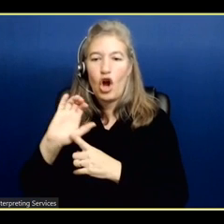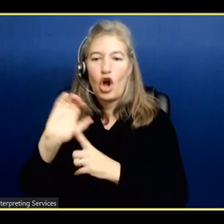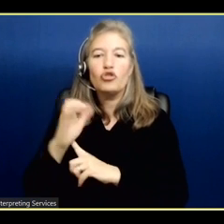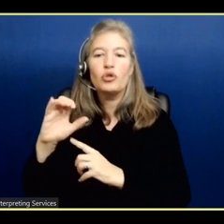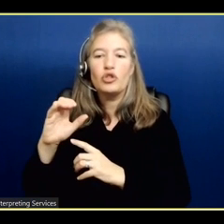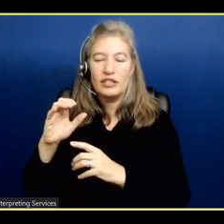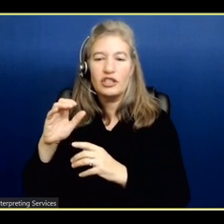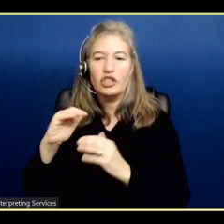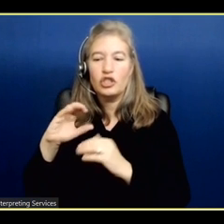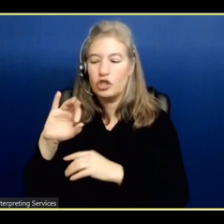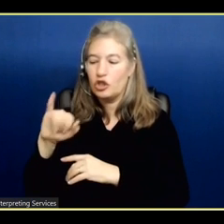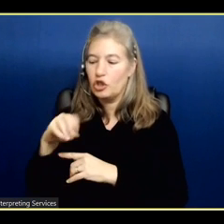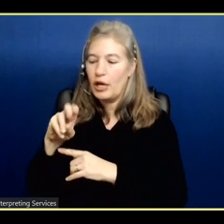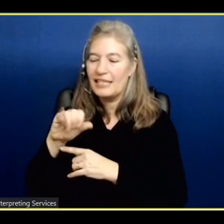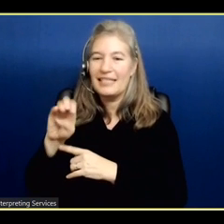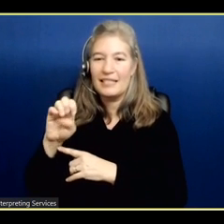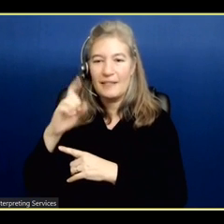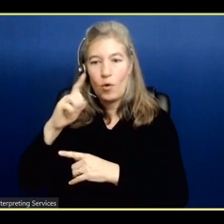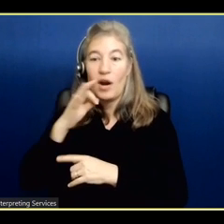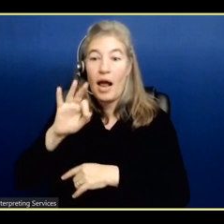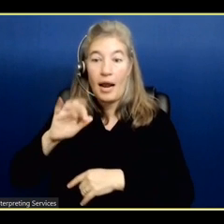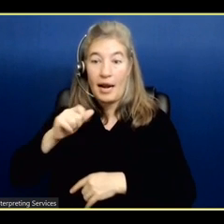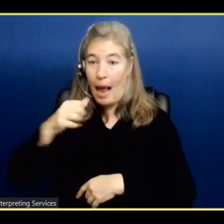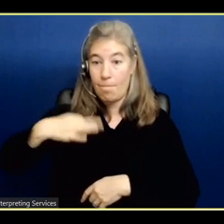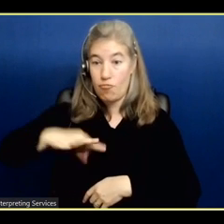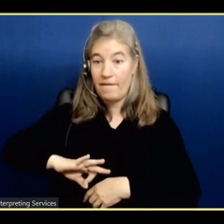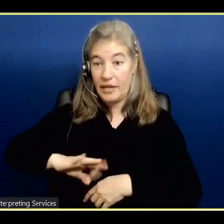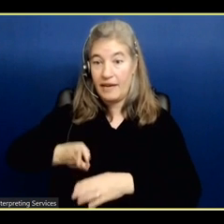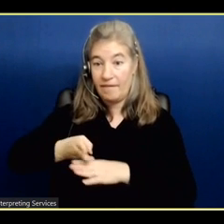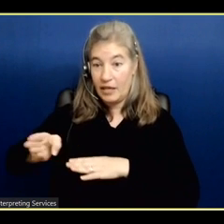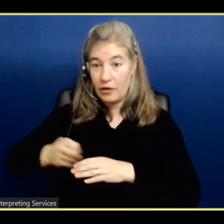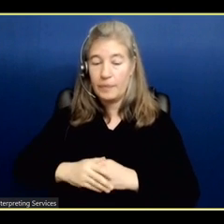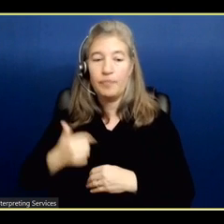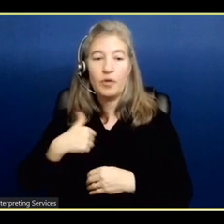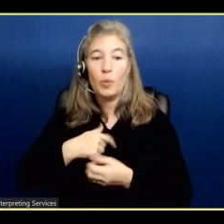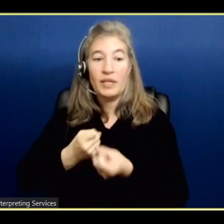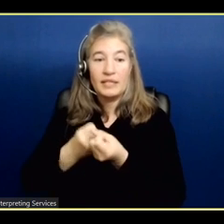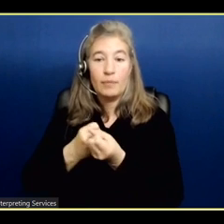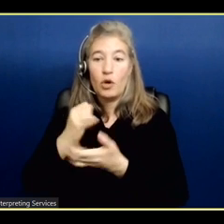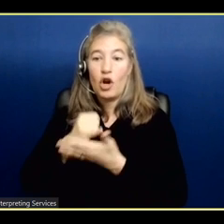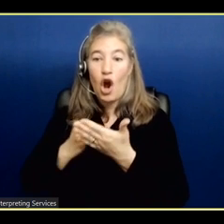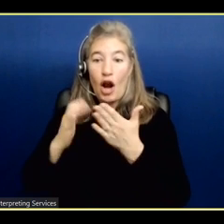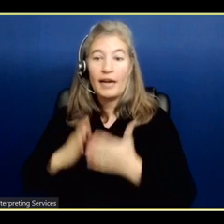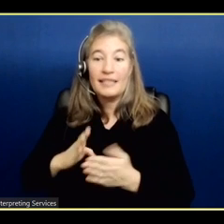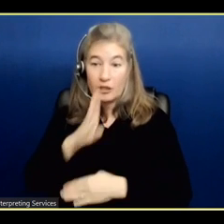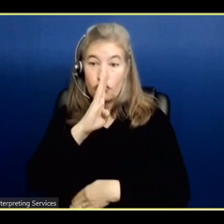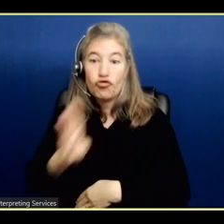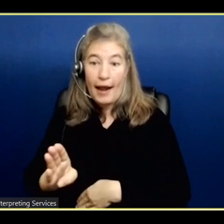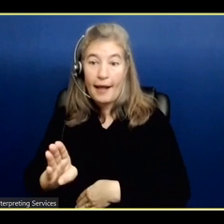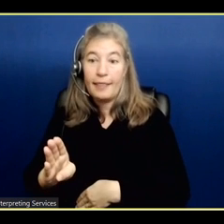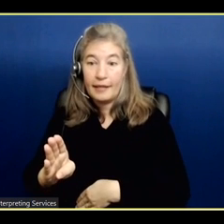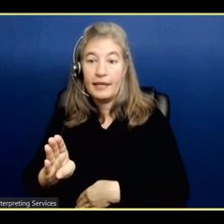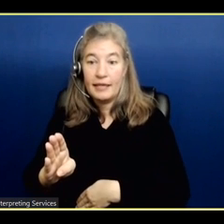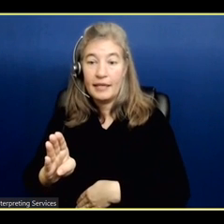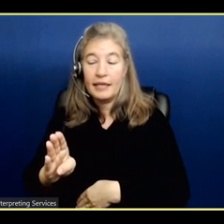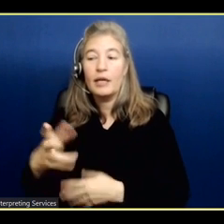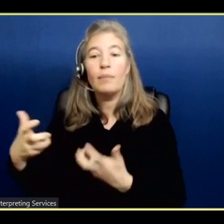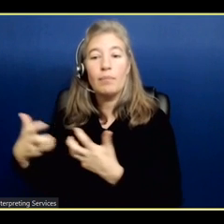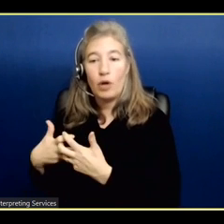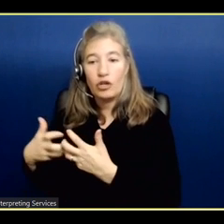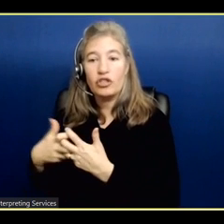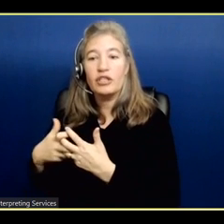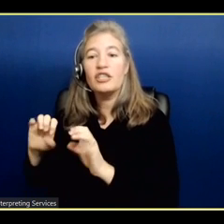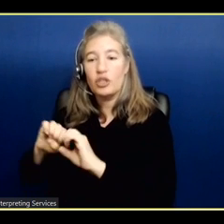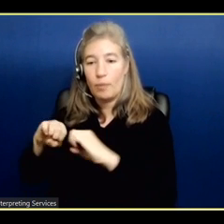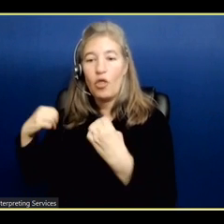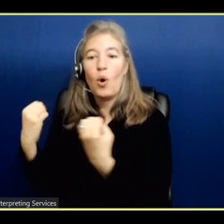and artists and community-centered practices in our field overall. While we are a national funder, providing resources in